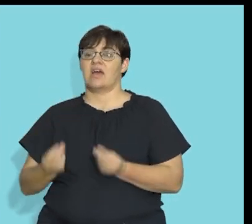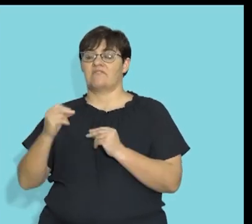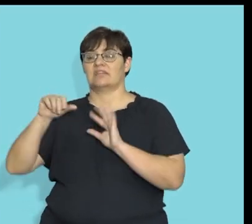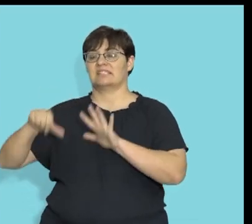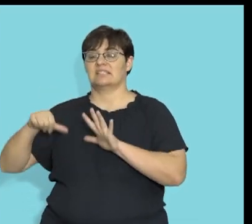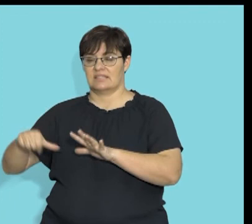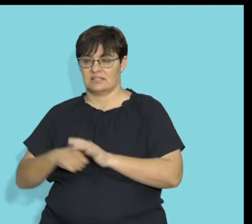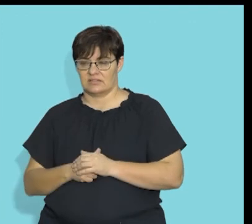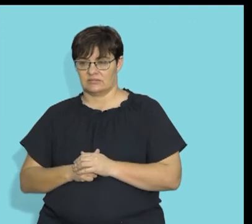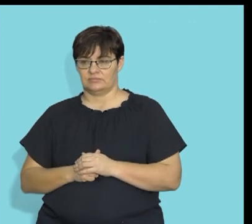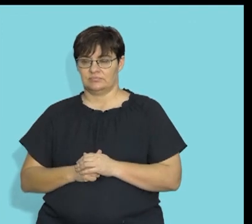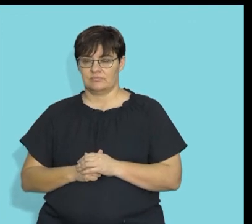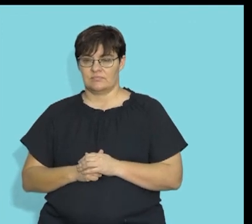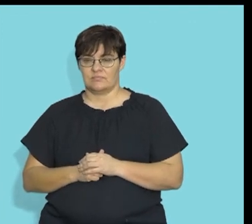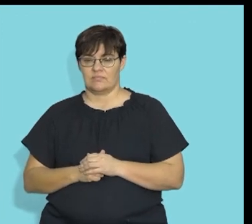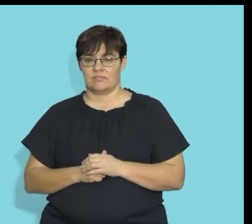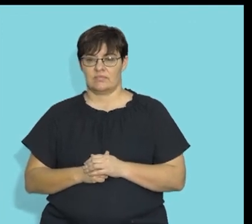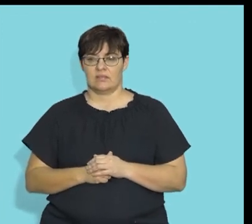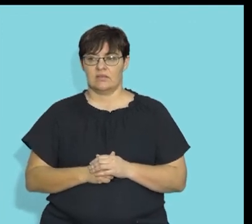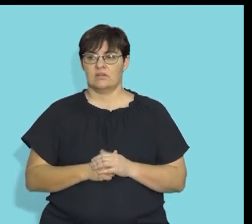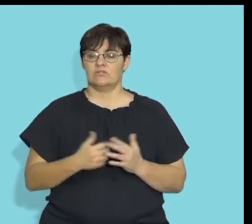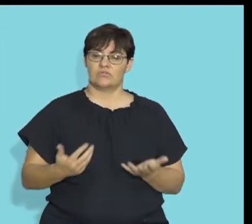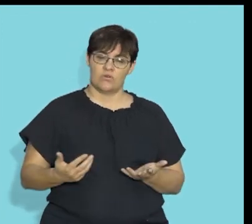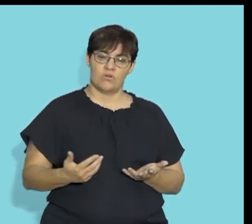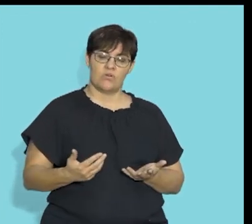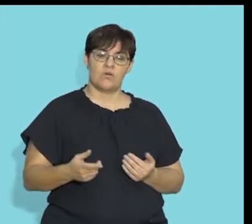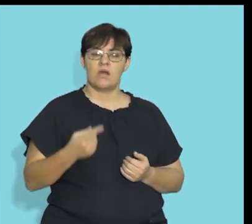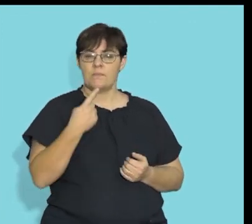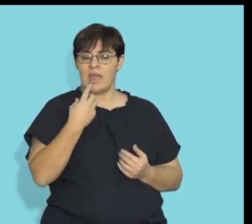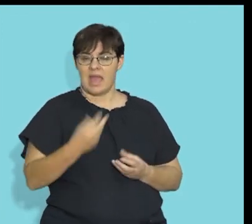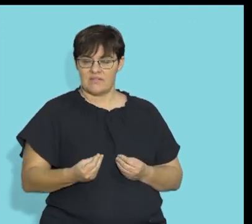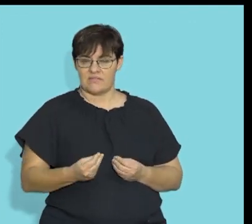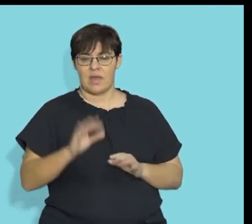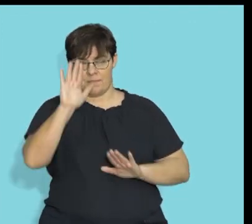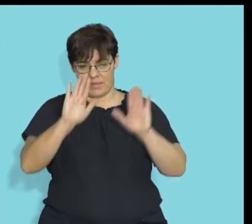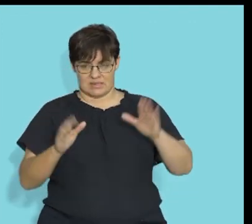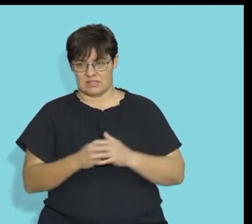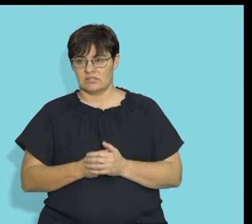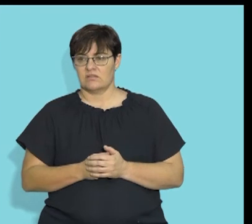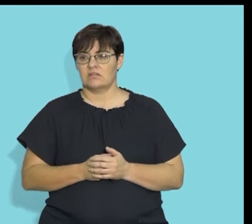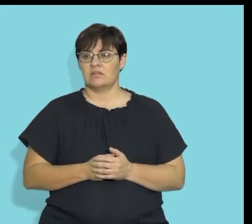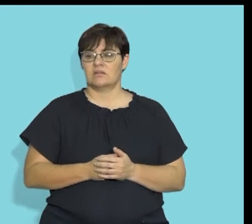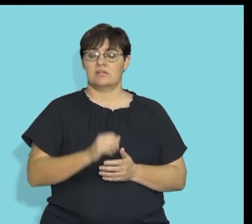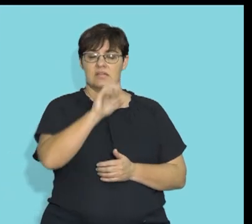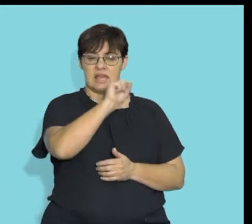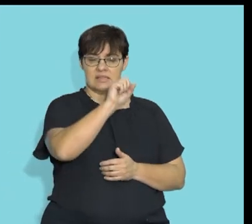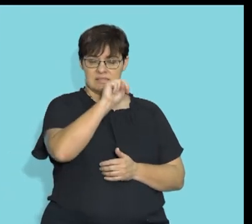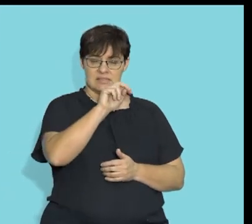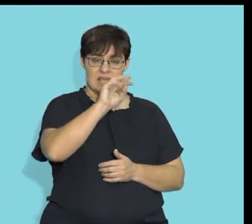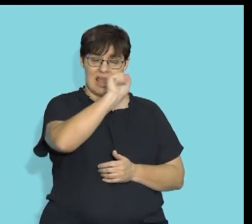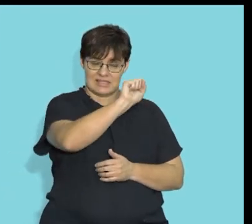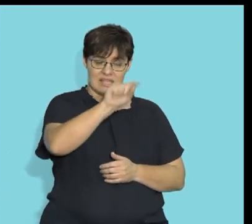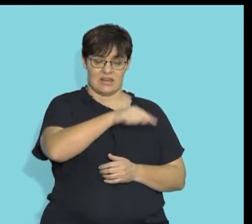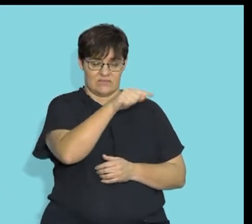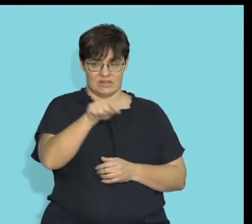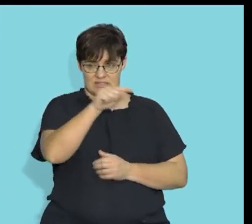would see that it has an area of 16 centimeters squared. So I can actually see that I've got my pattern. So I can substitute